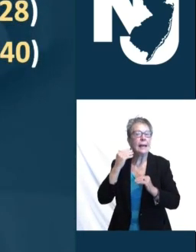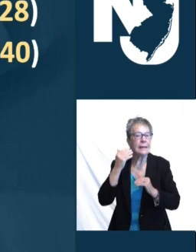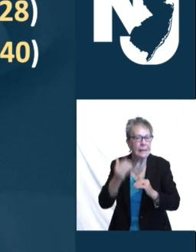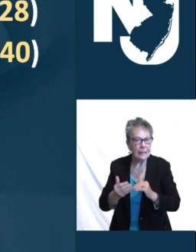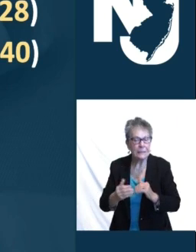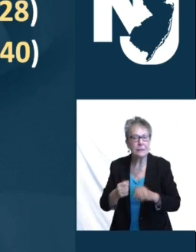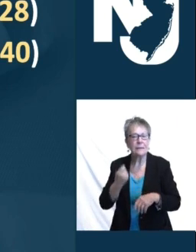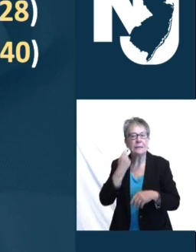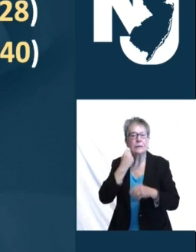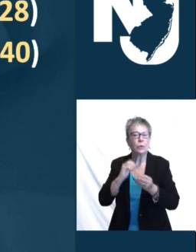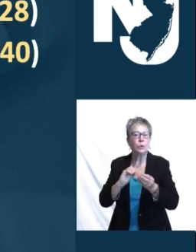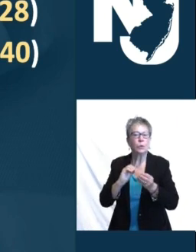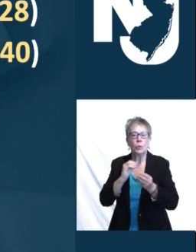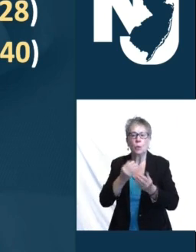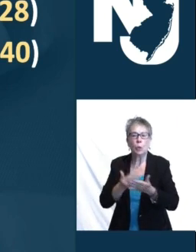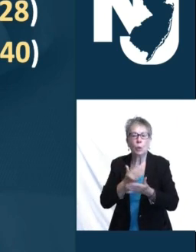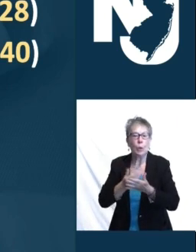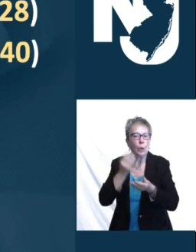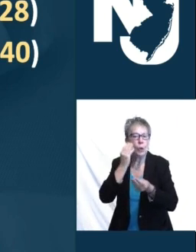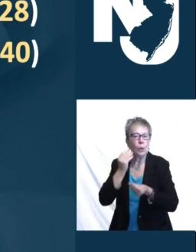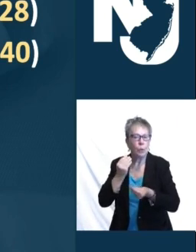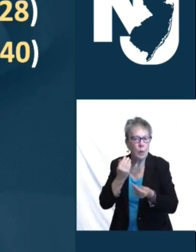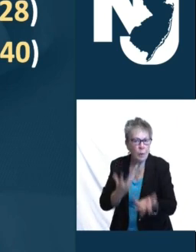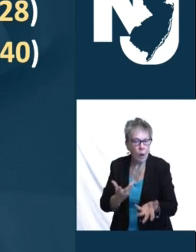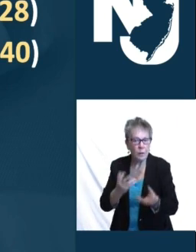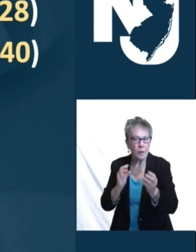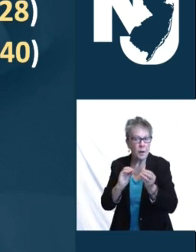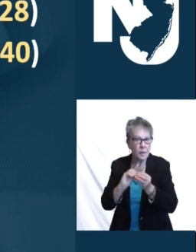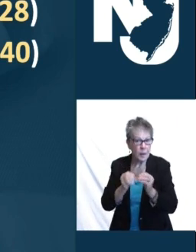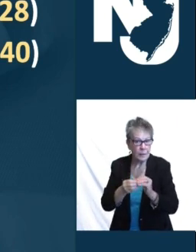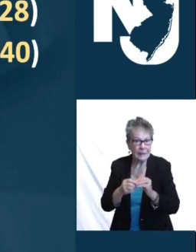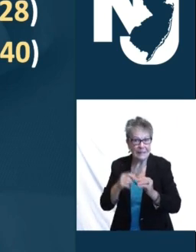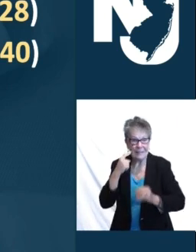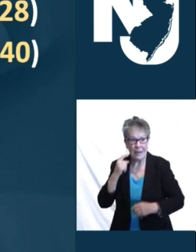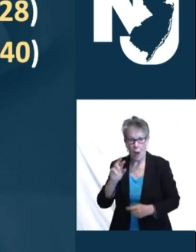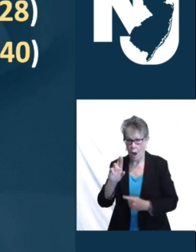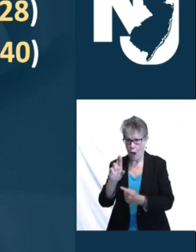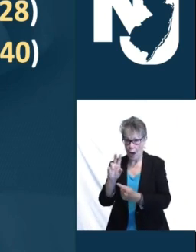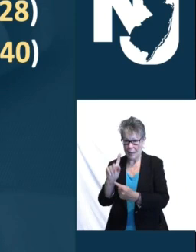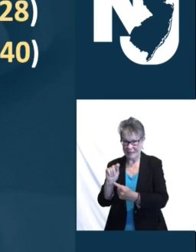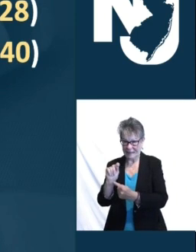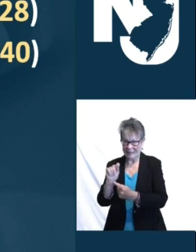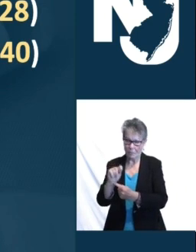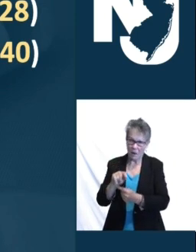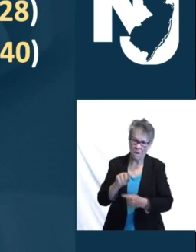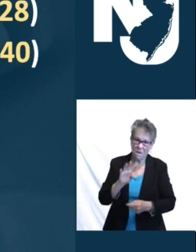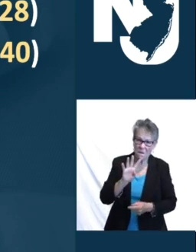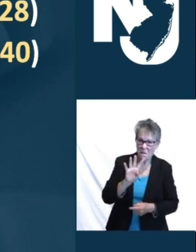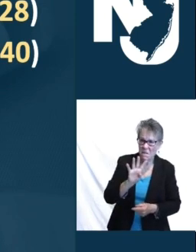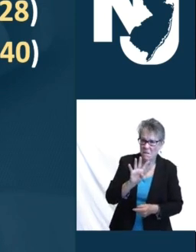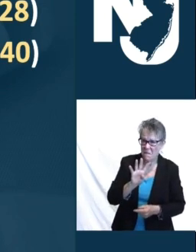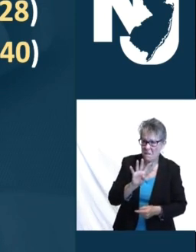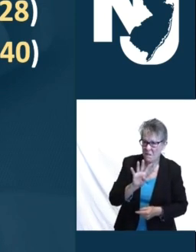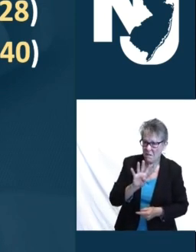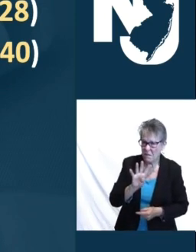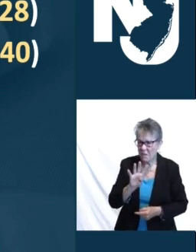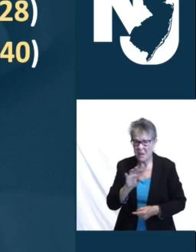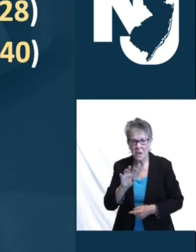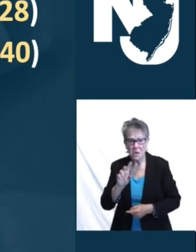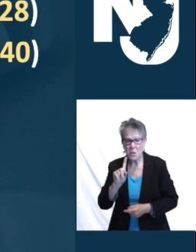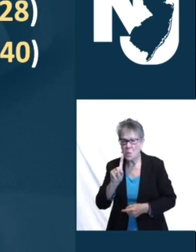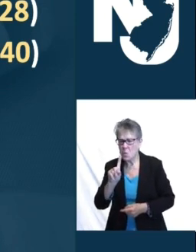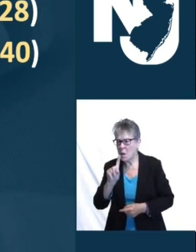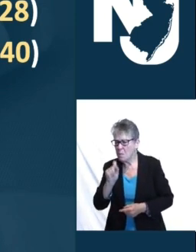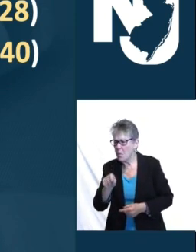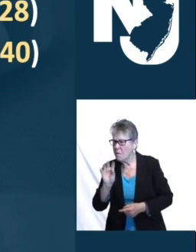reported cases. We continue to see the rate of transmission, Judy, hover around that all-important benchmark of 1, a little bit